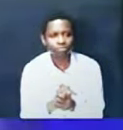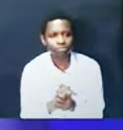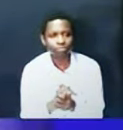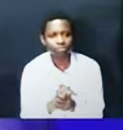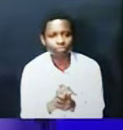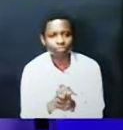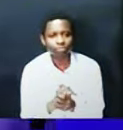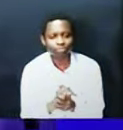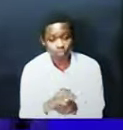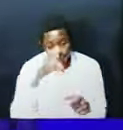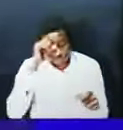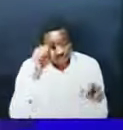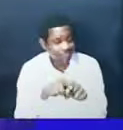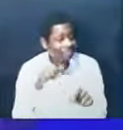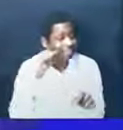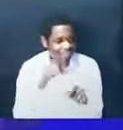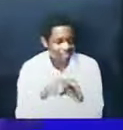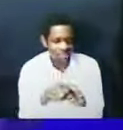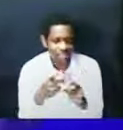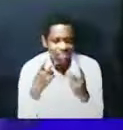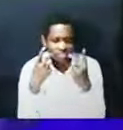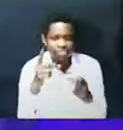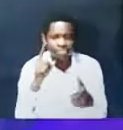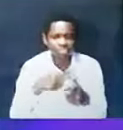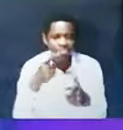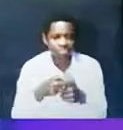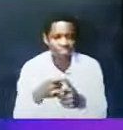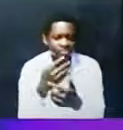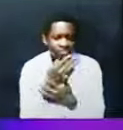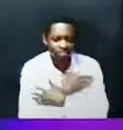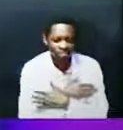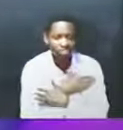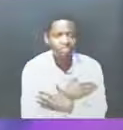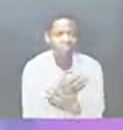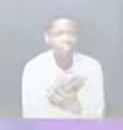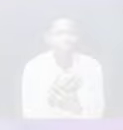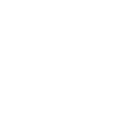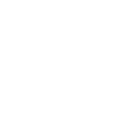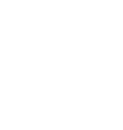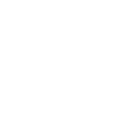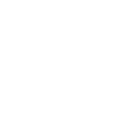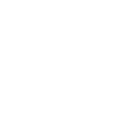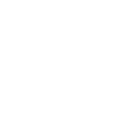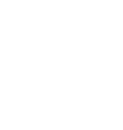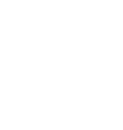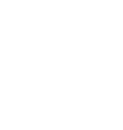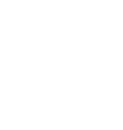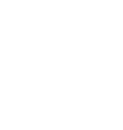brothers and sisters, see you next Sunday. Let's rise and pray.